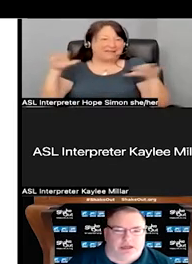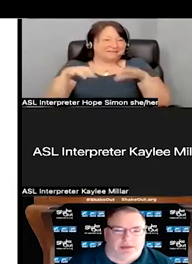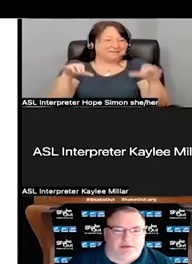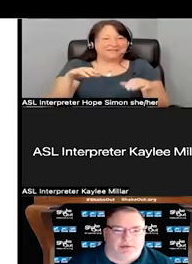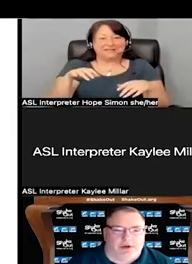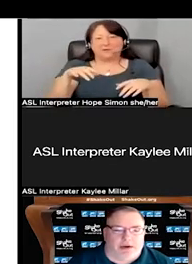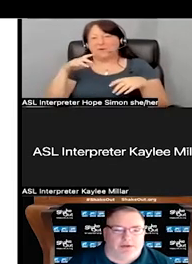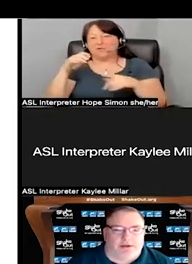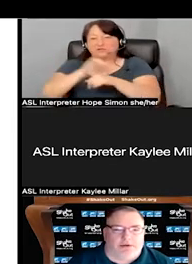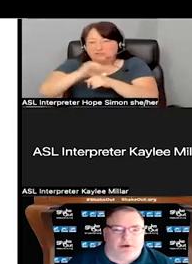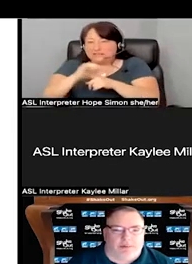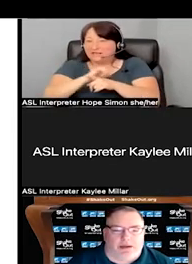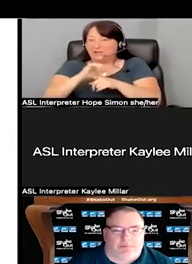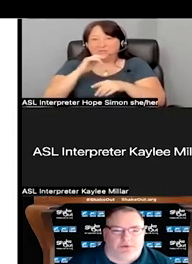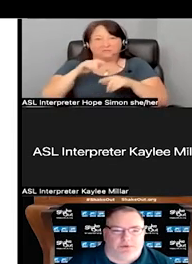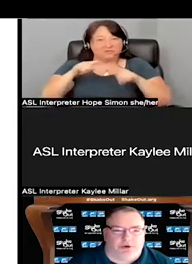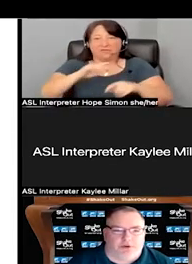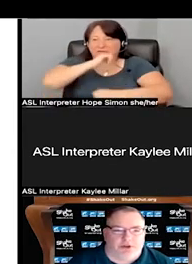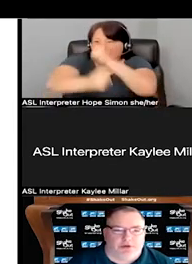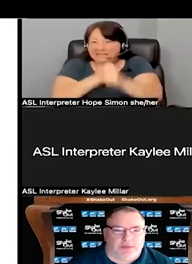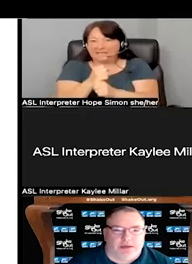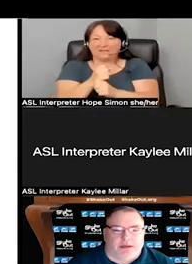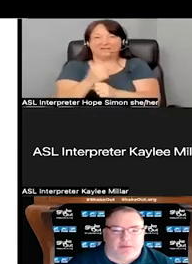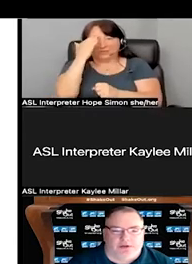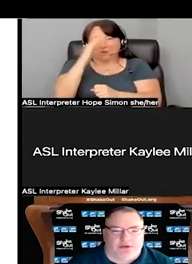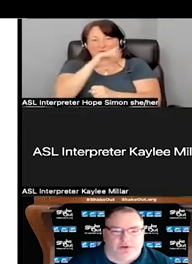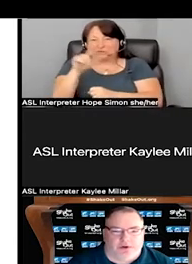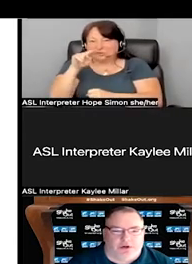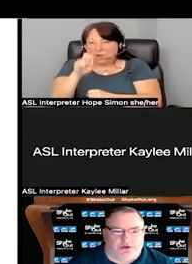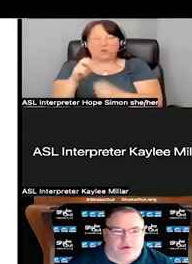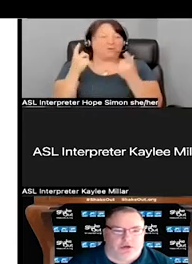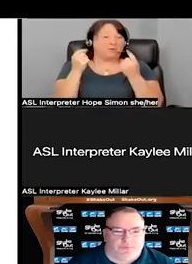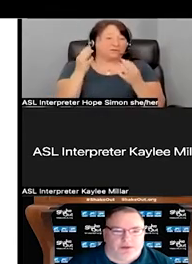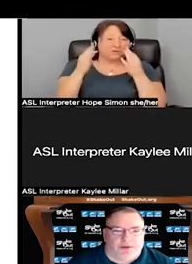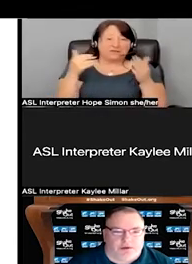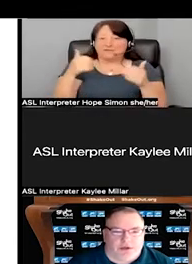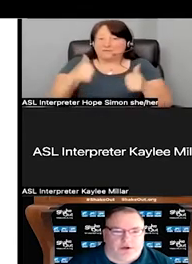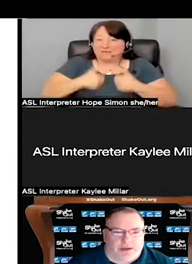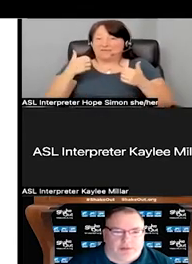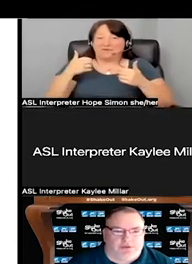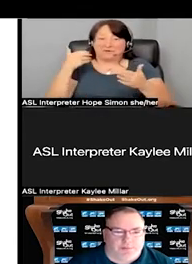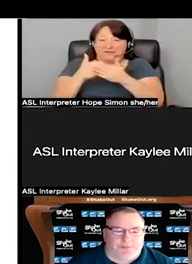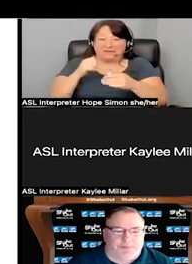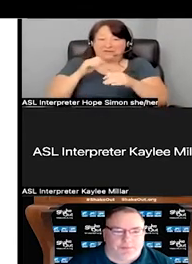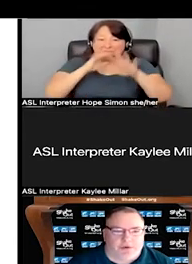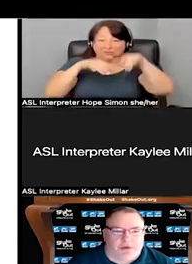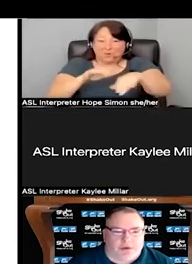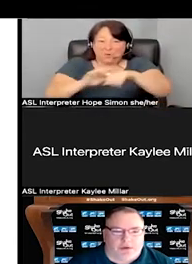about tsunami year-round and learn about to know your zone, what to do if you're near the shore. You can go to that